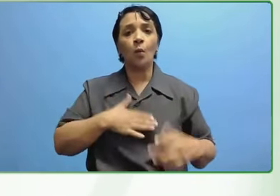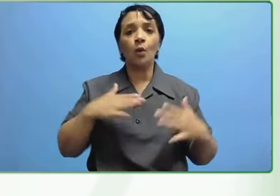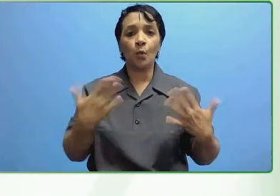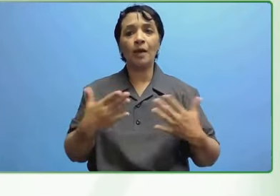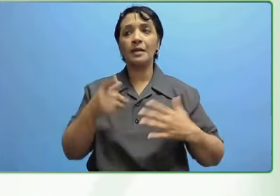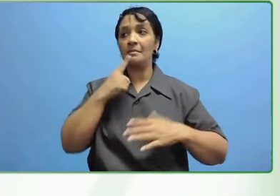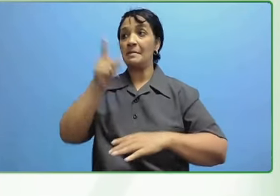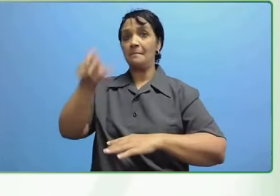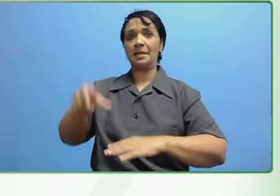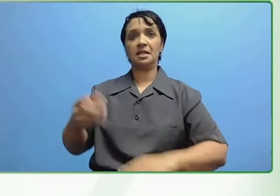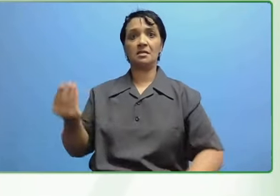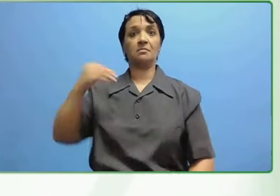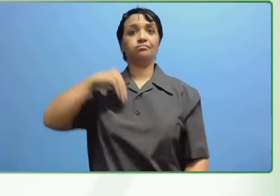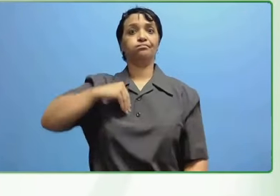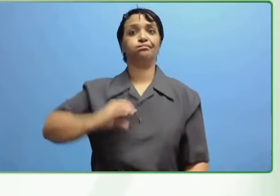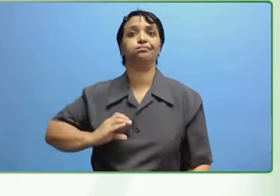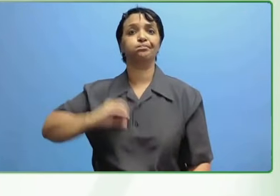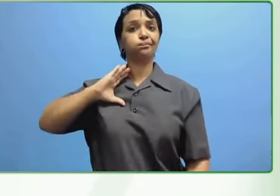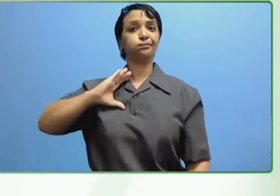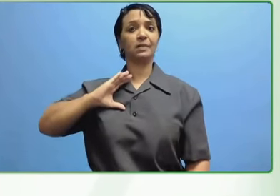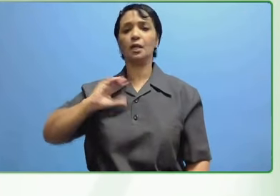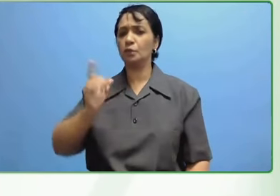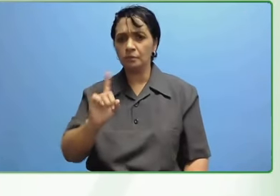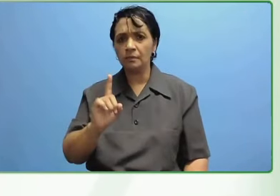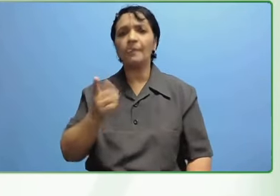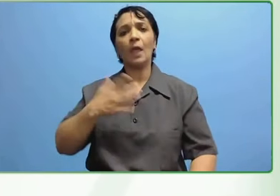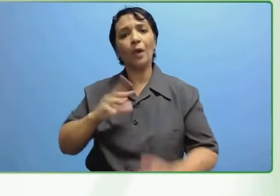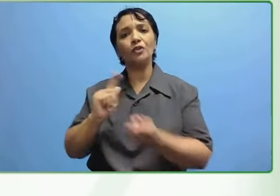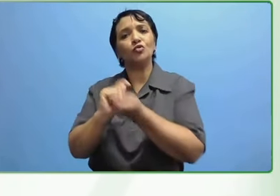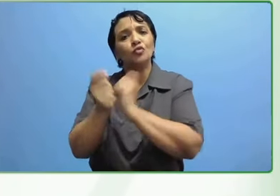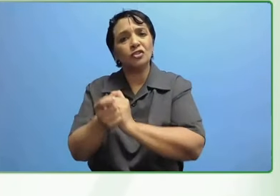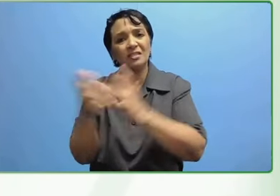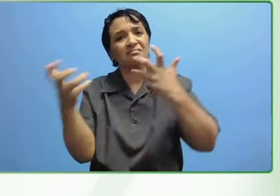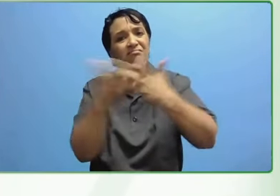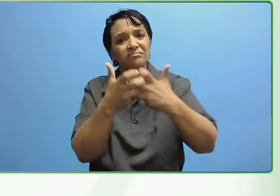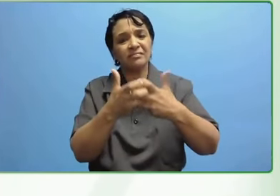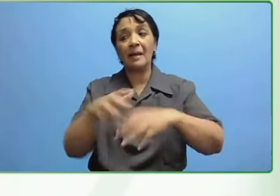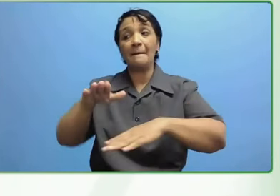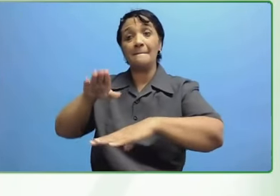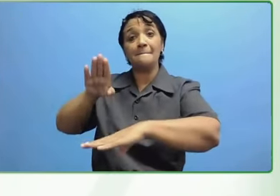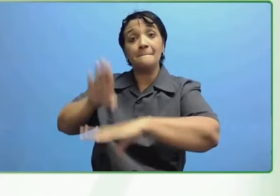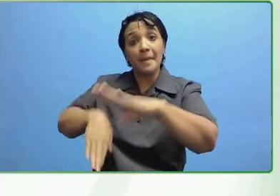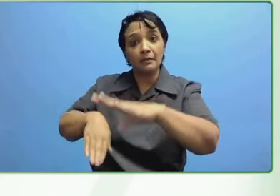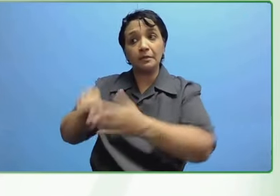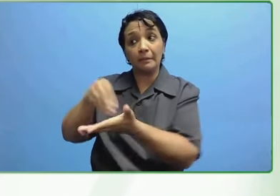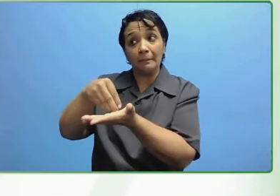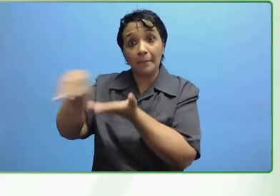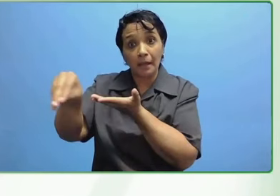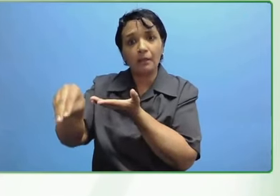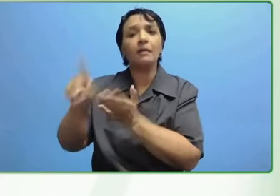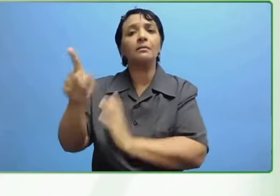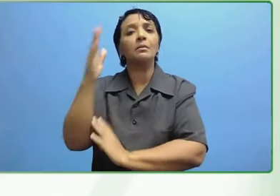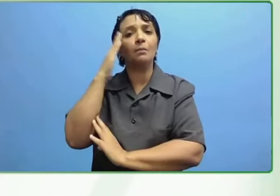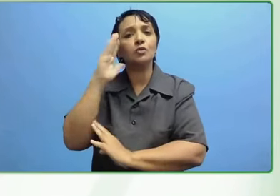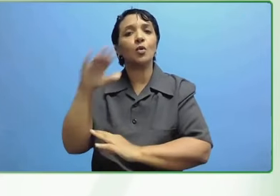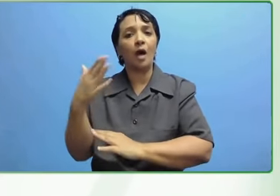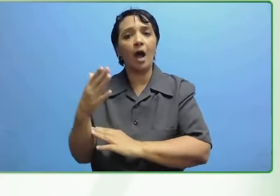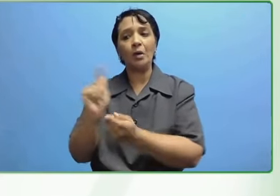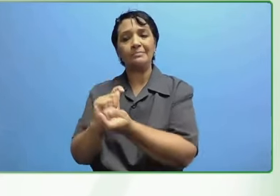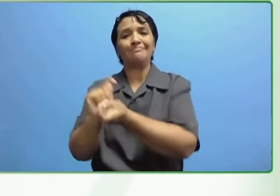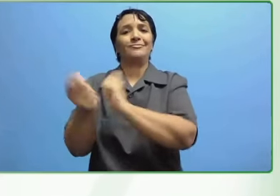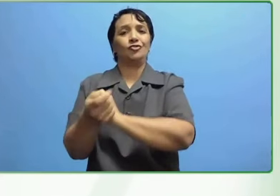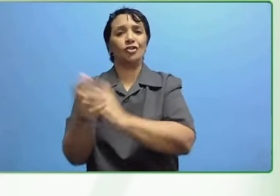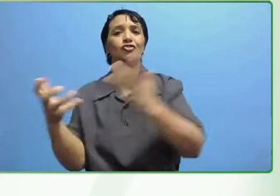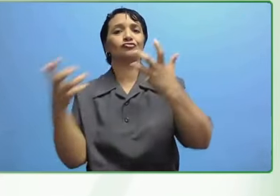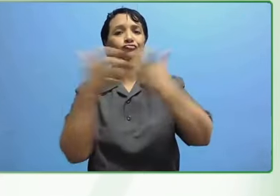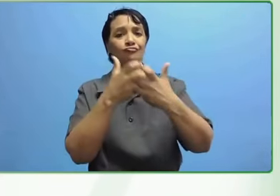rich about this. So also in those penalties, it's included the possibility to impose remedial actions, because we want